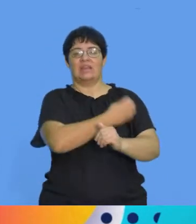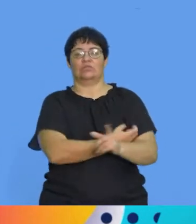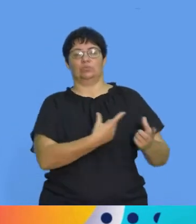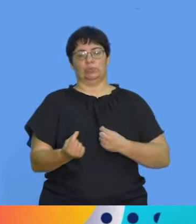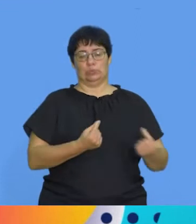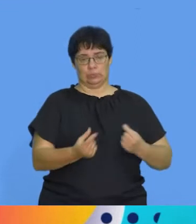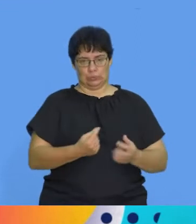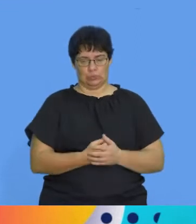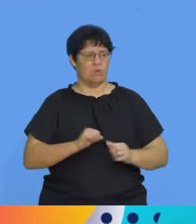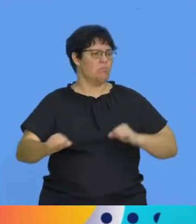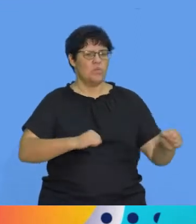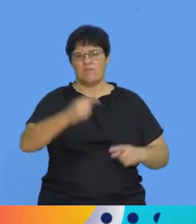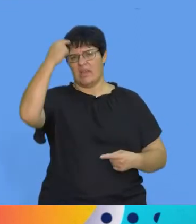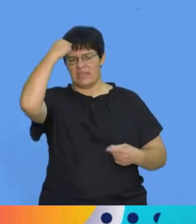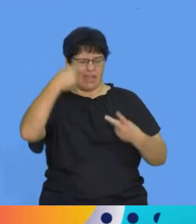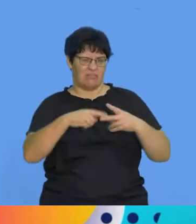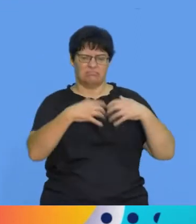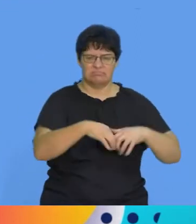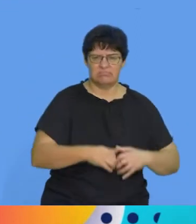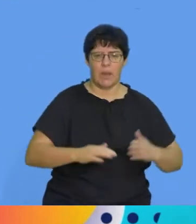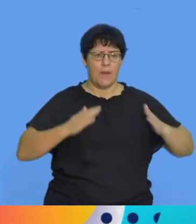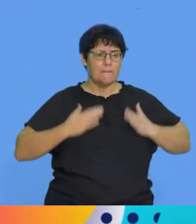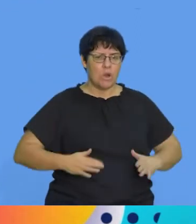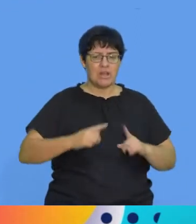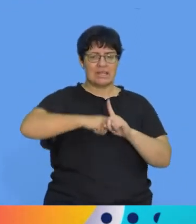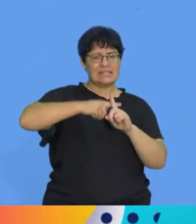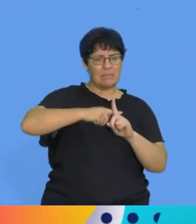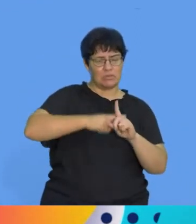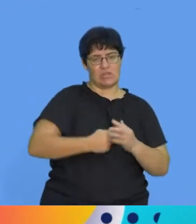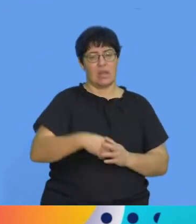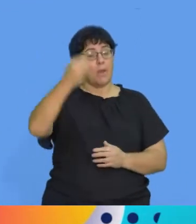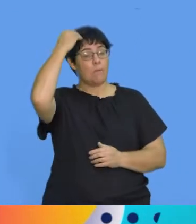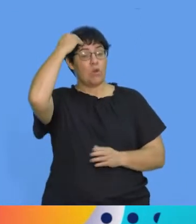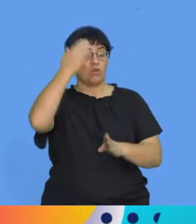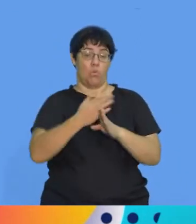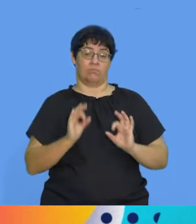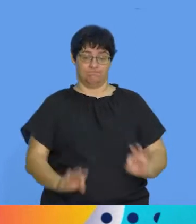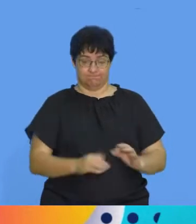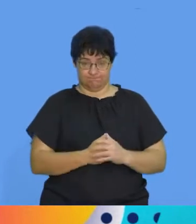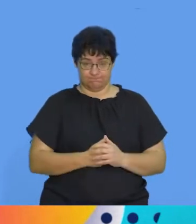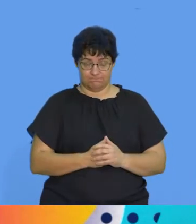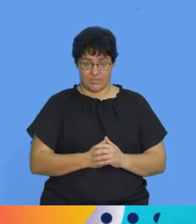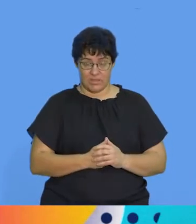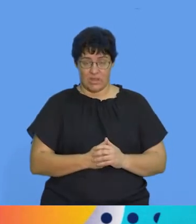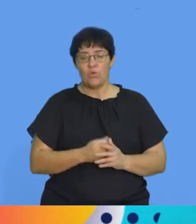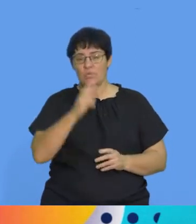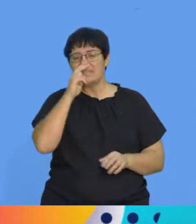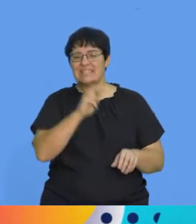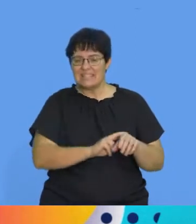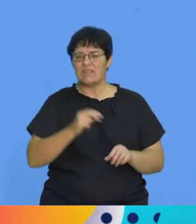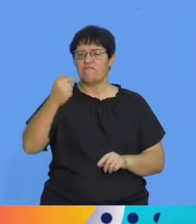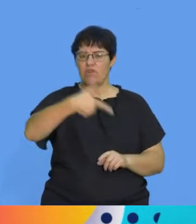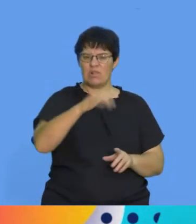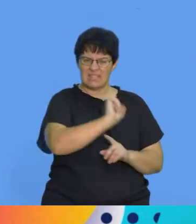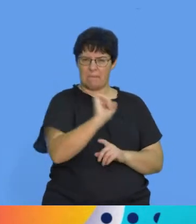need to do, to move, to think, for your body to keep the same temperature, for your brain to work. You need a fuel, like a car